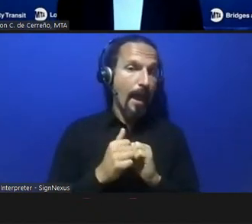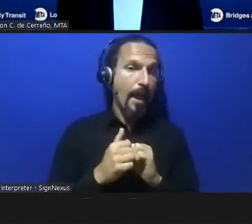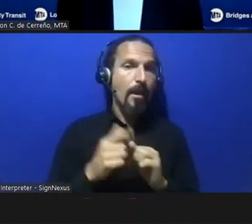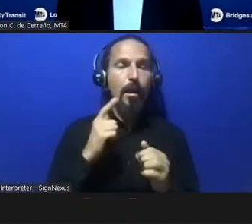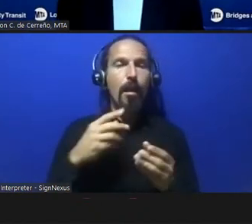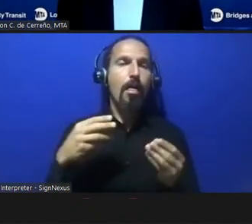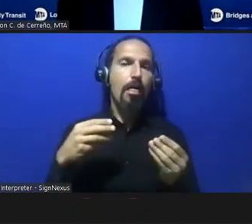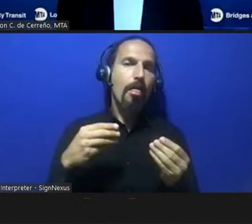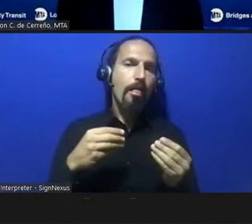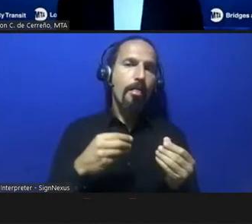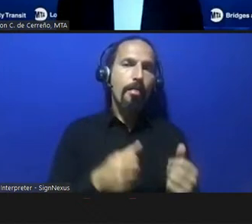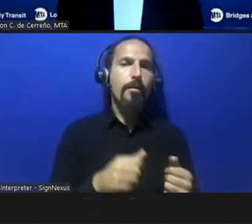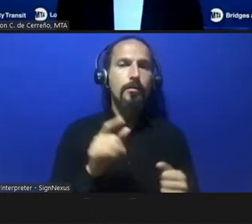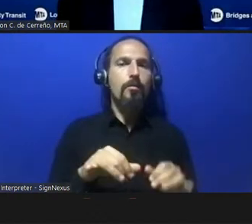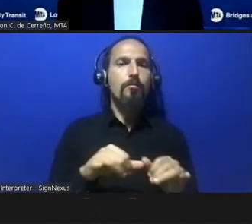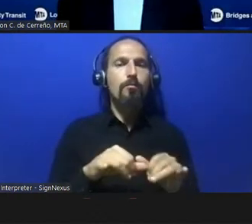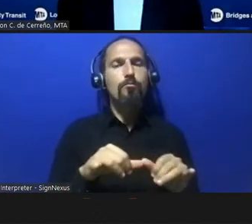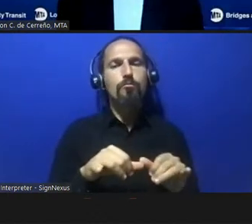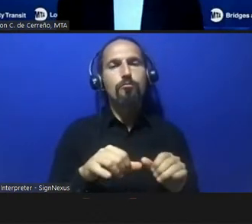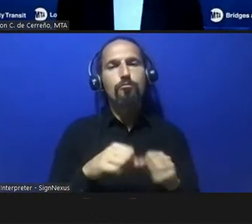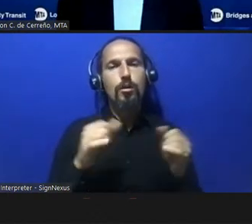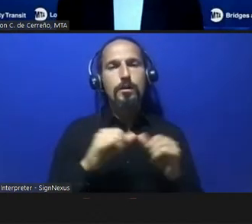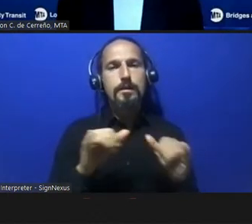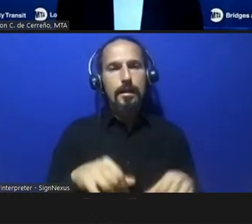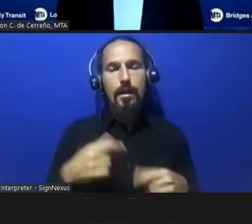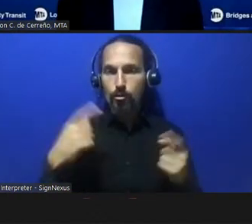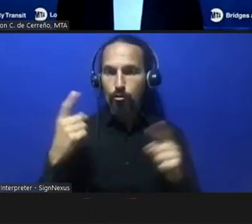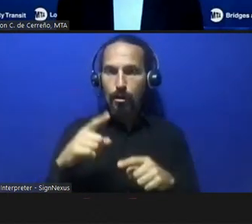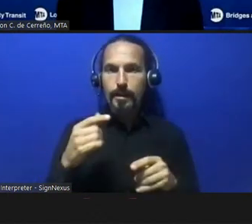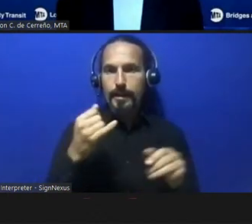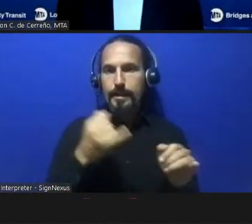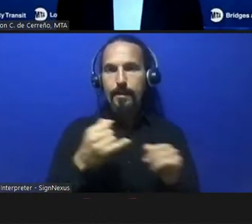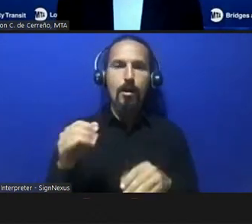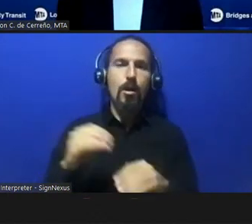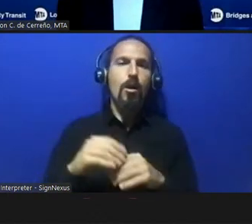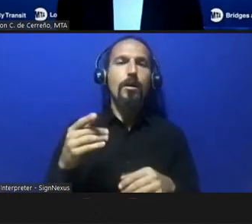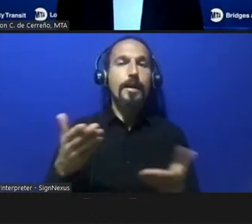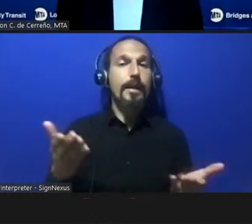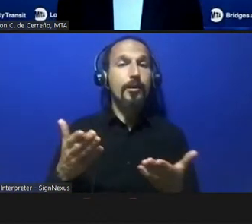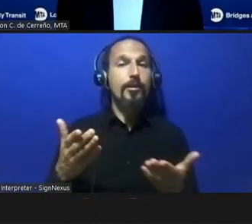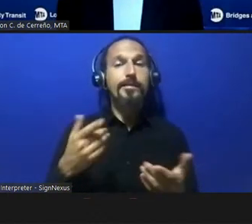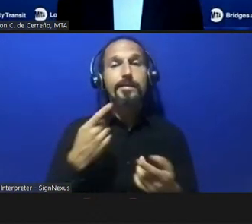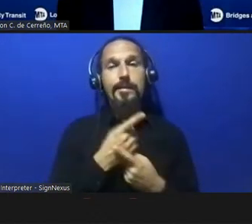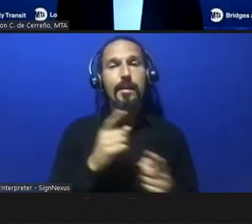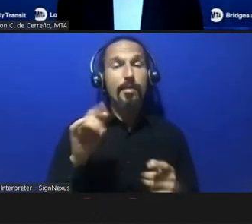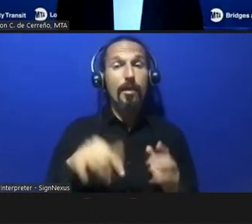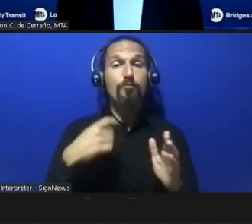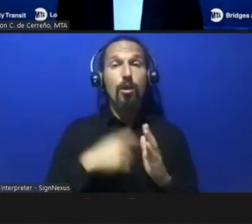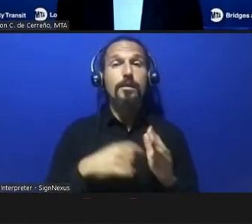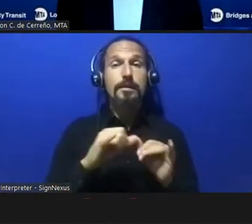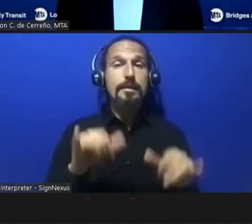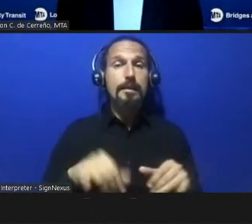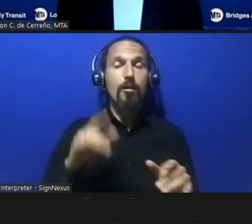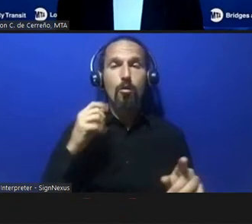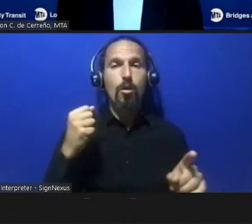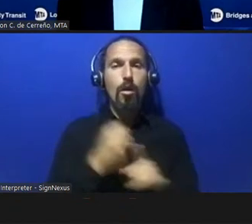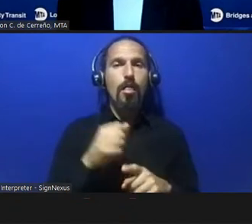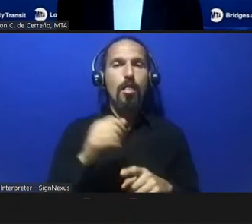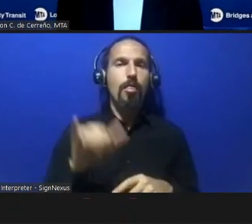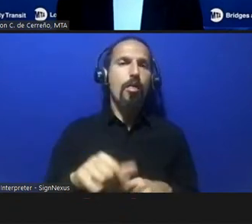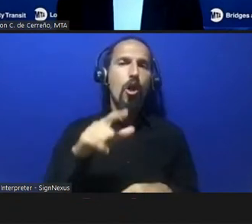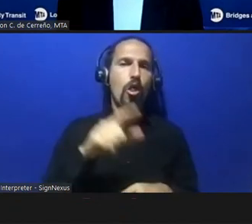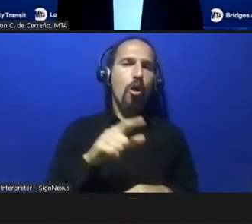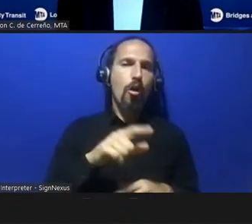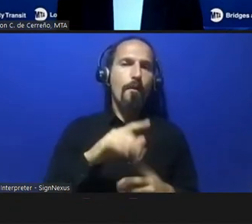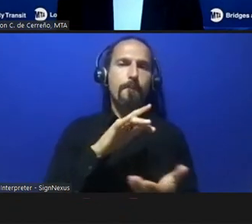additional funds into our broken system i agree with individuals on this platform stating this pricing system impacts the low middle